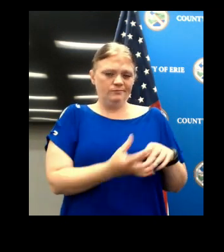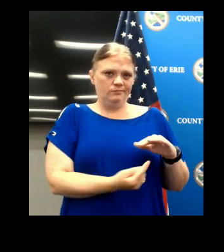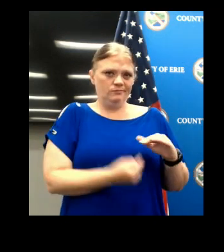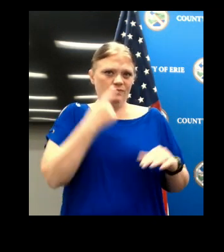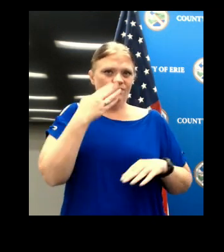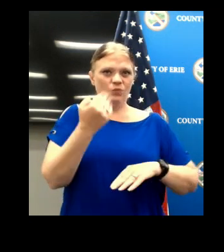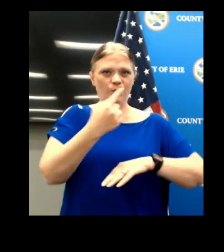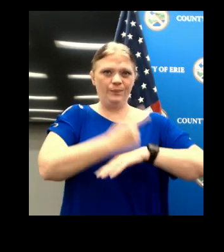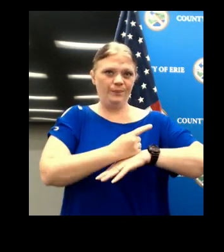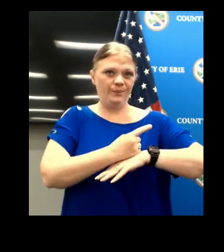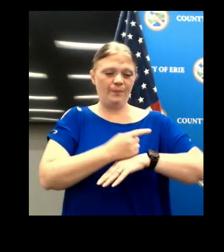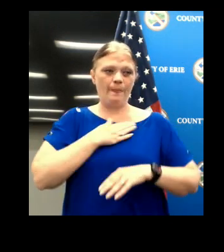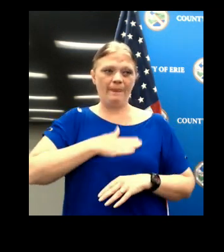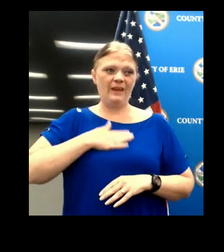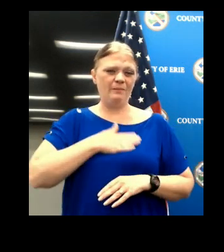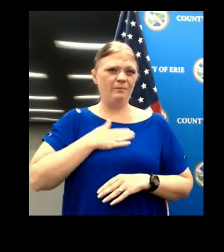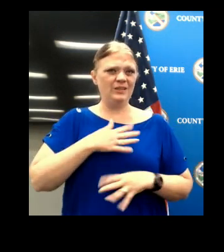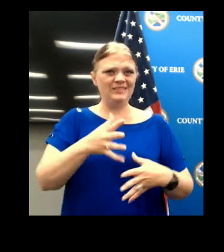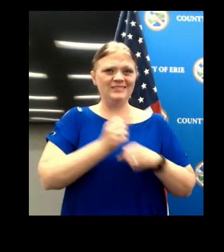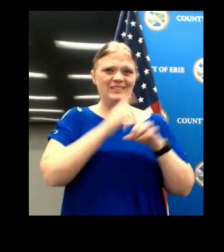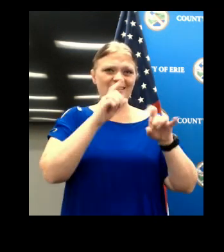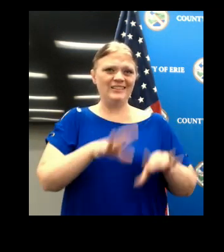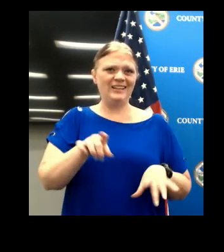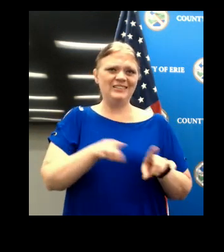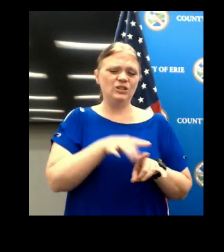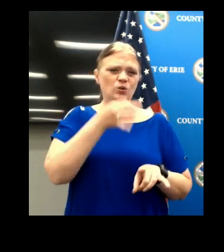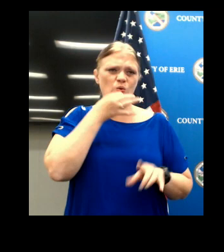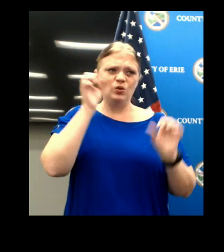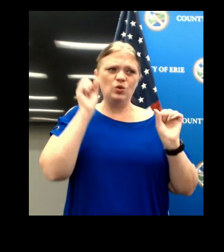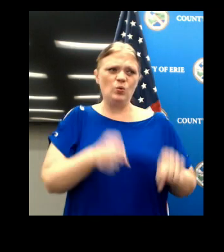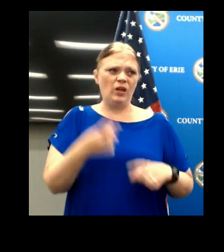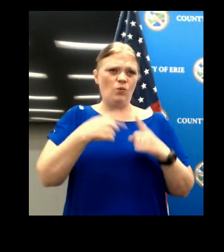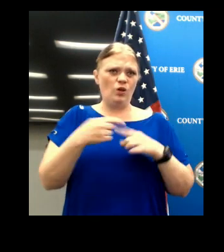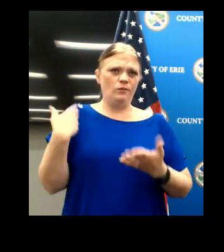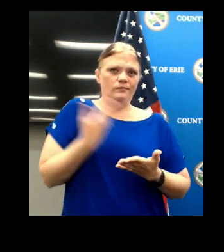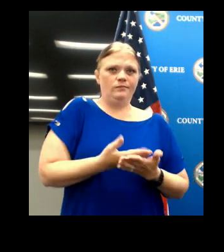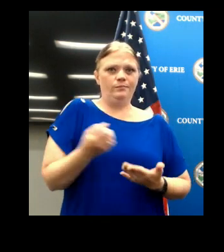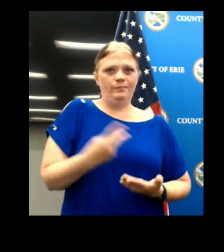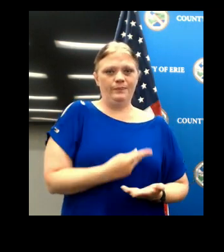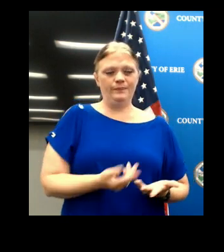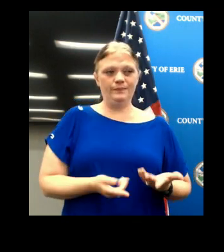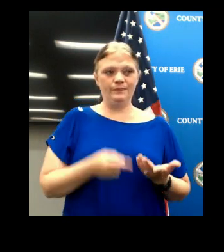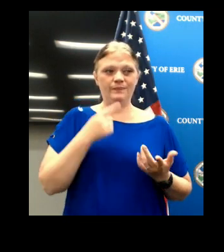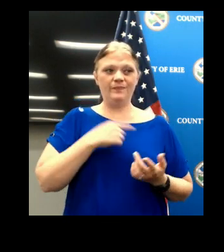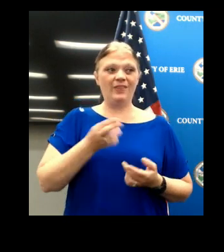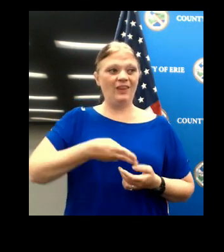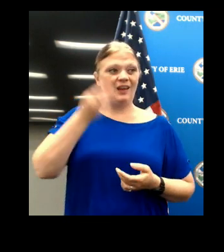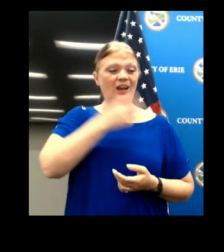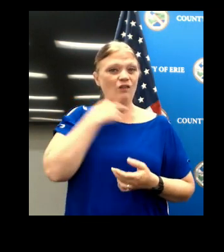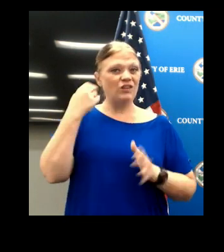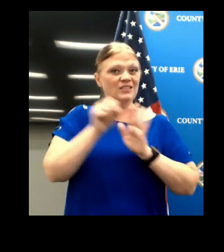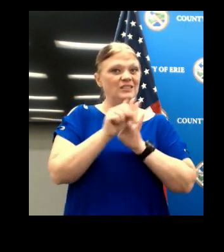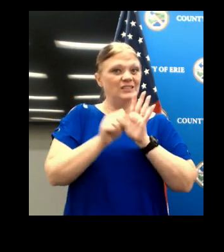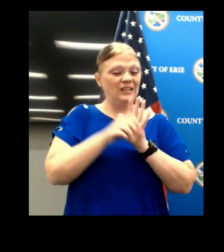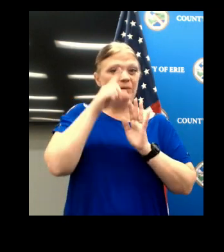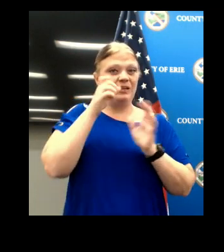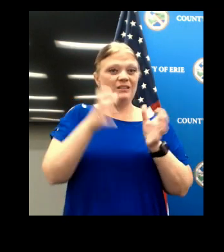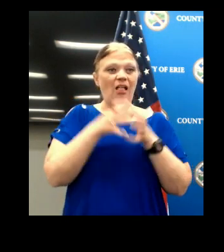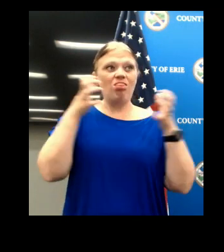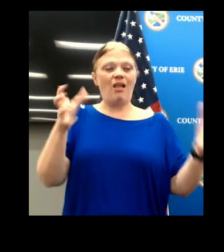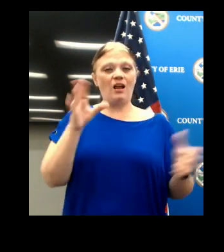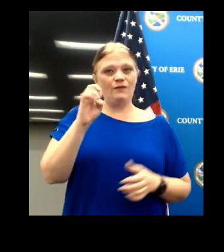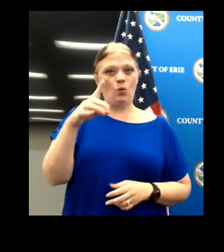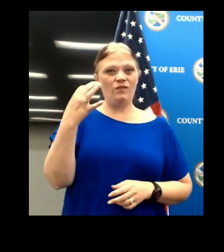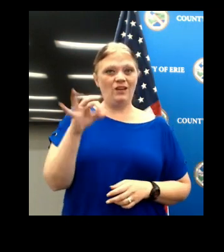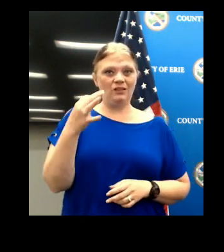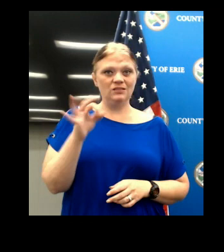days, and please get a test as soon as you can after you return. Remember, these are high-risk states because there is a lot of